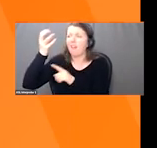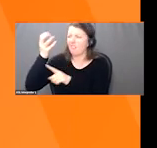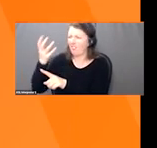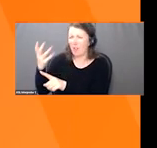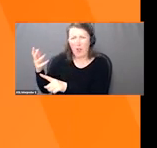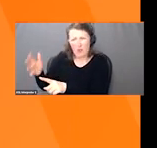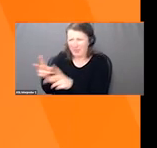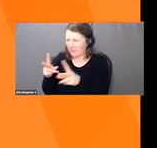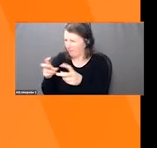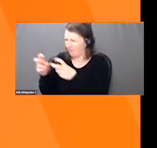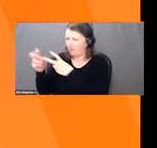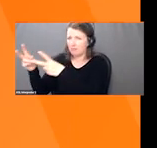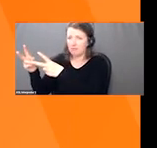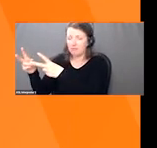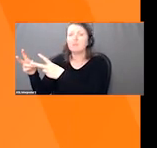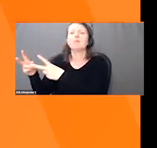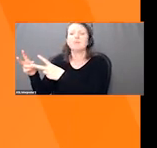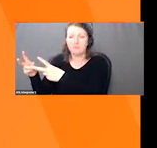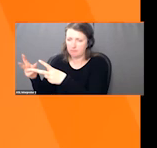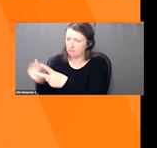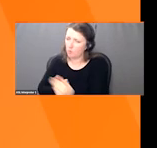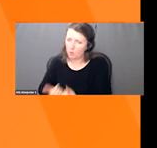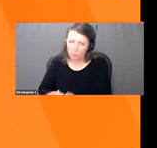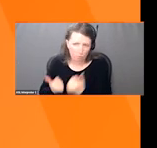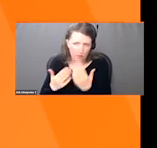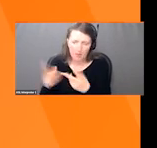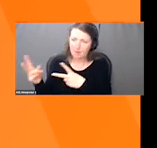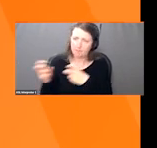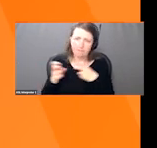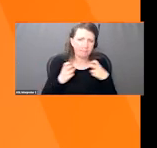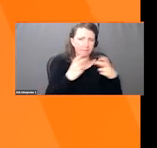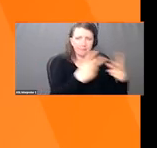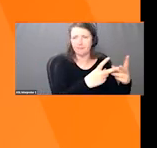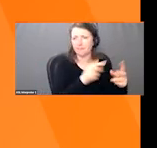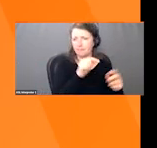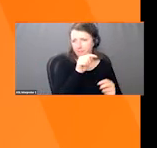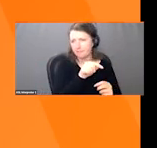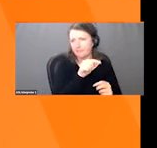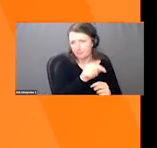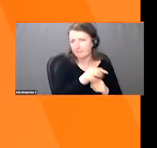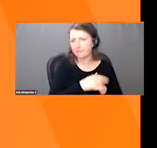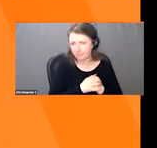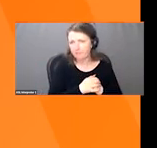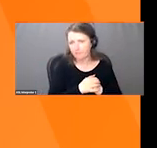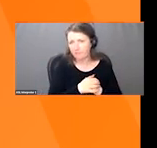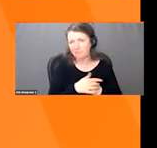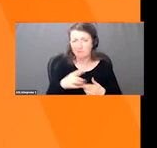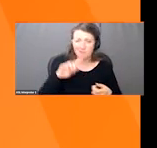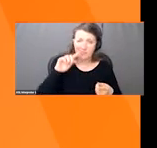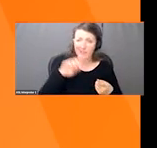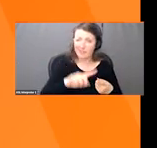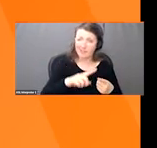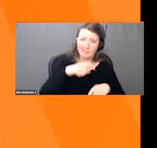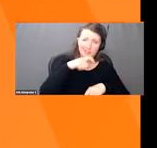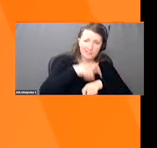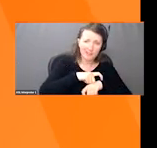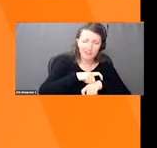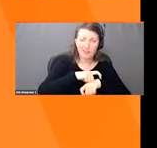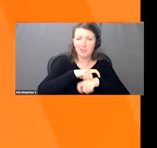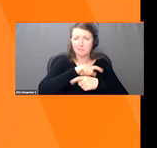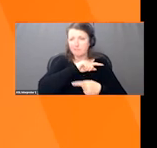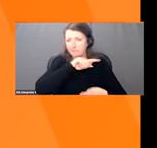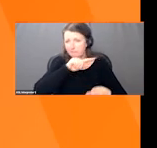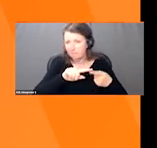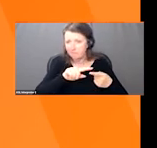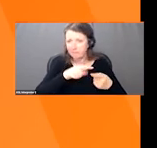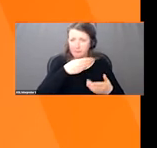content duplicated and reflected on this platform as well. And that takes a lot less time and a lot less money and a lot less effort to be in